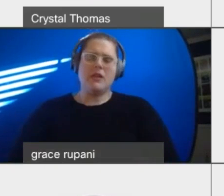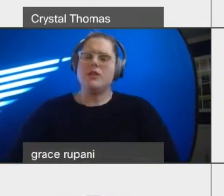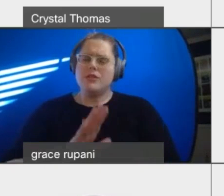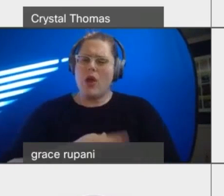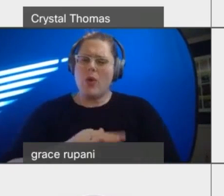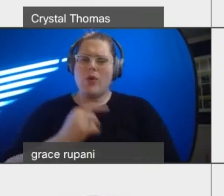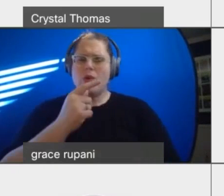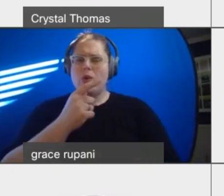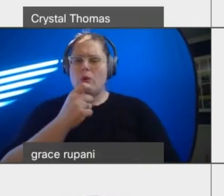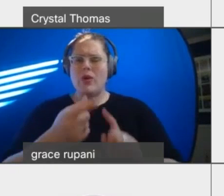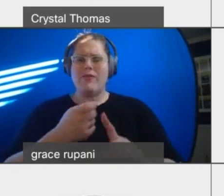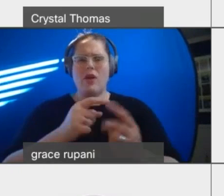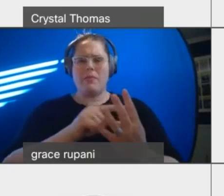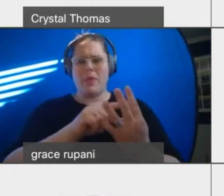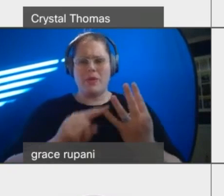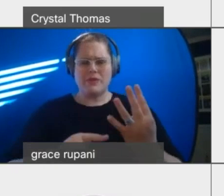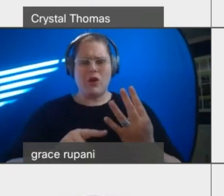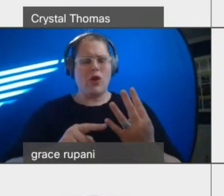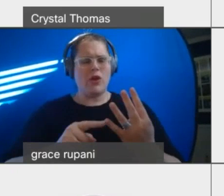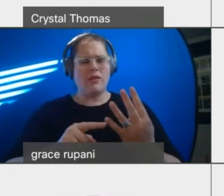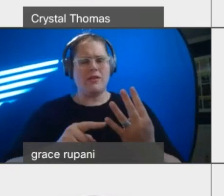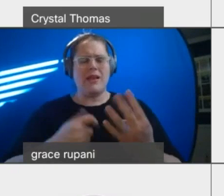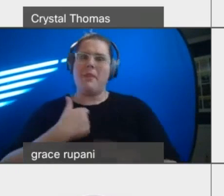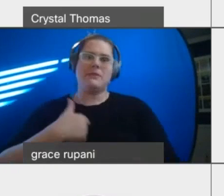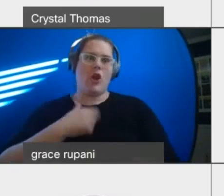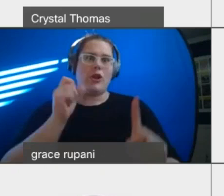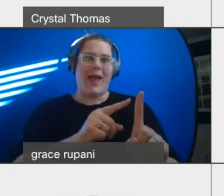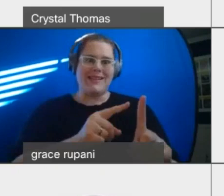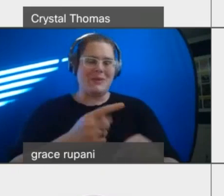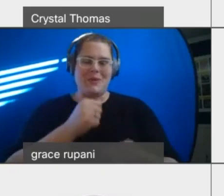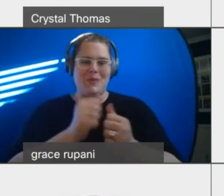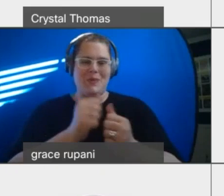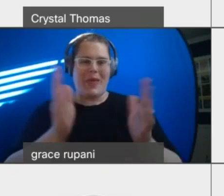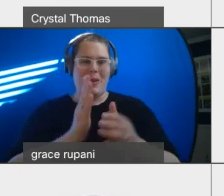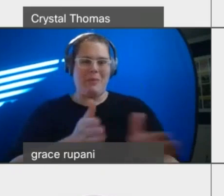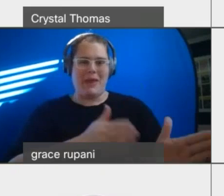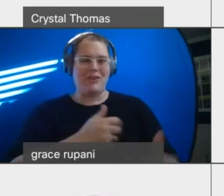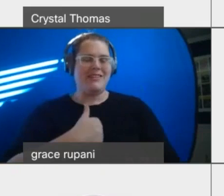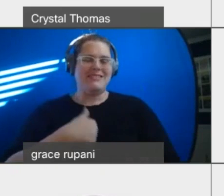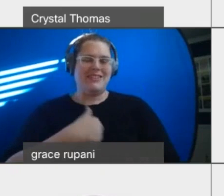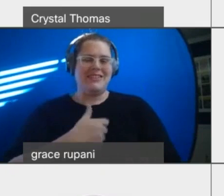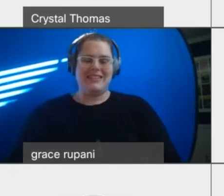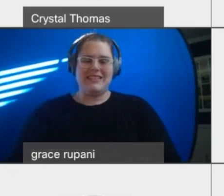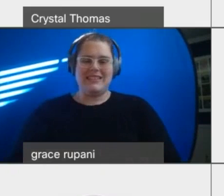four categories is, sorry to put you on the spot. No worries.